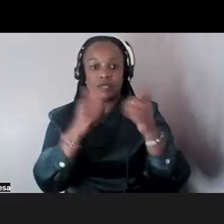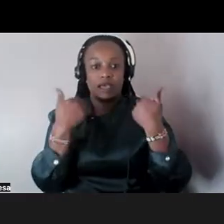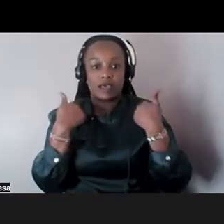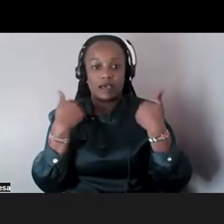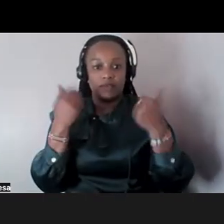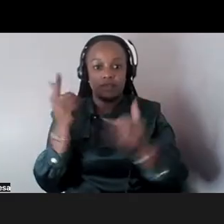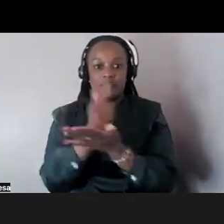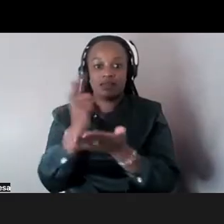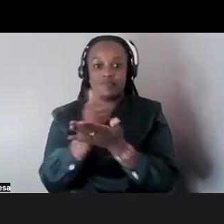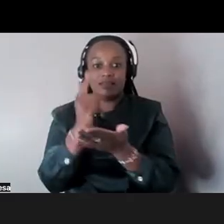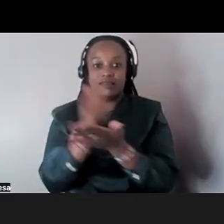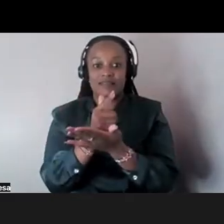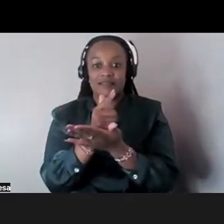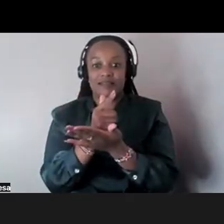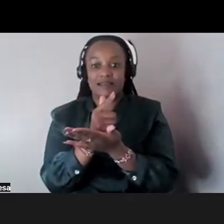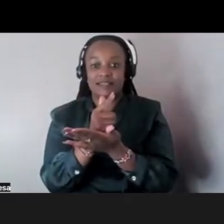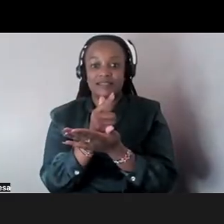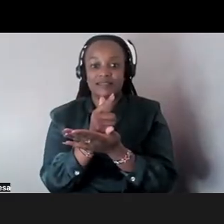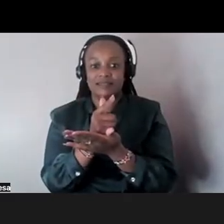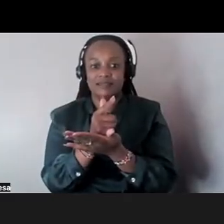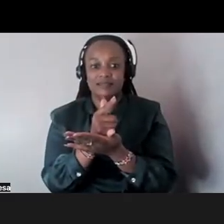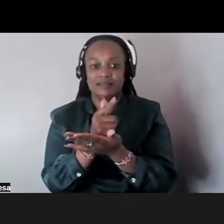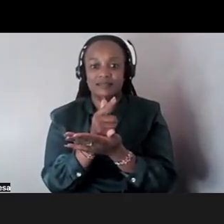work in this space.